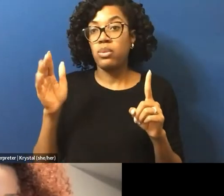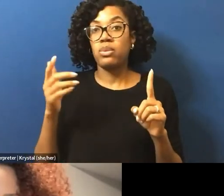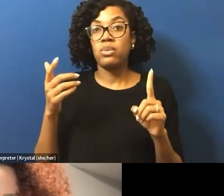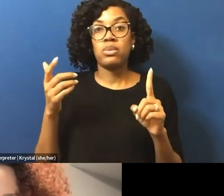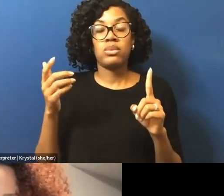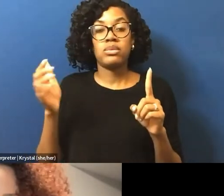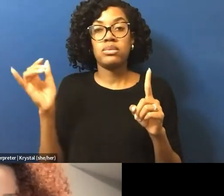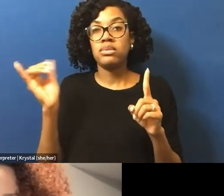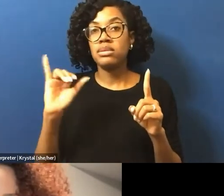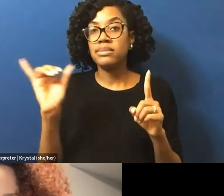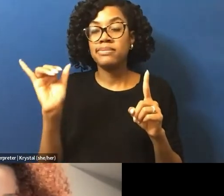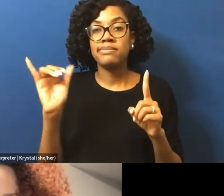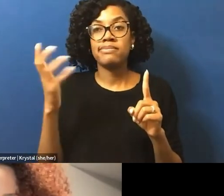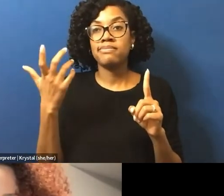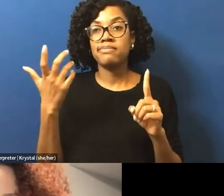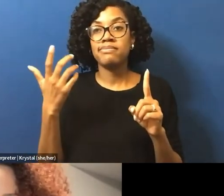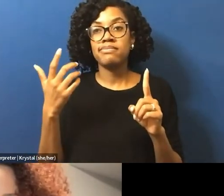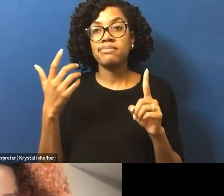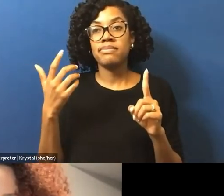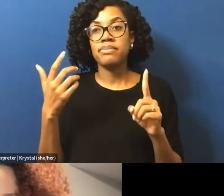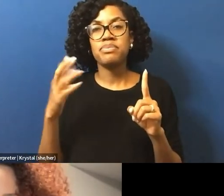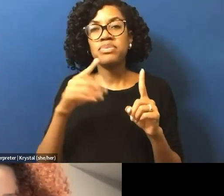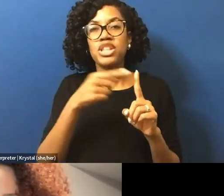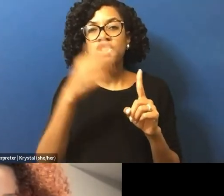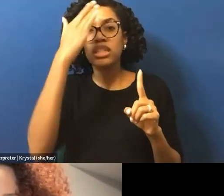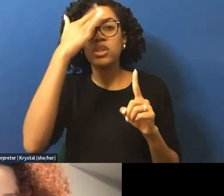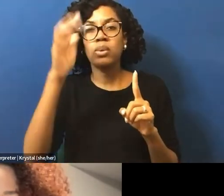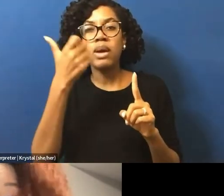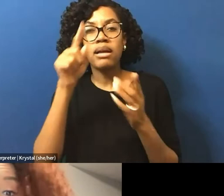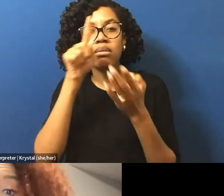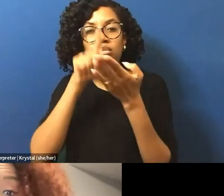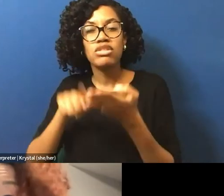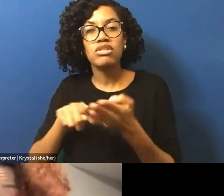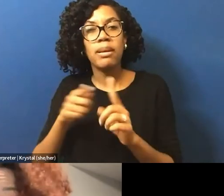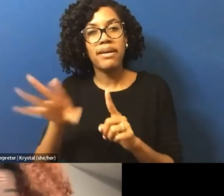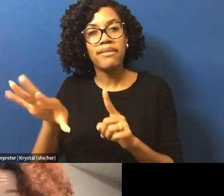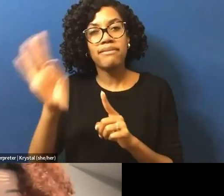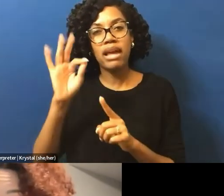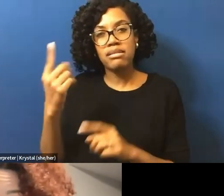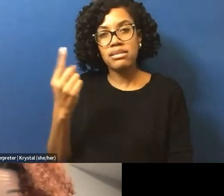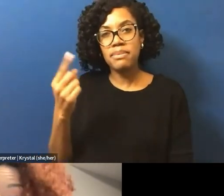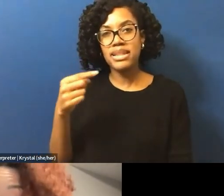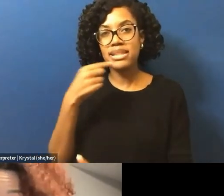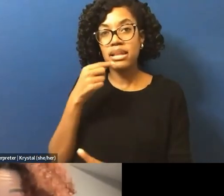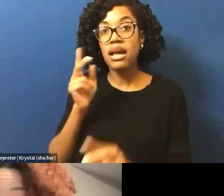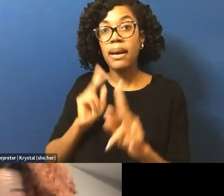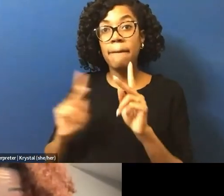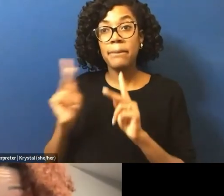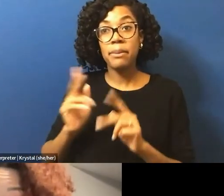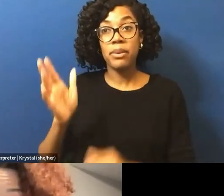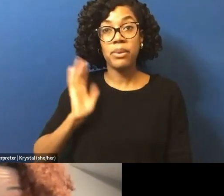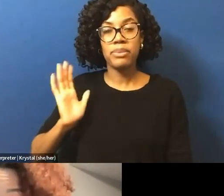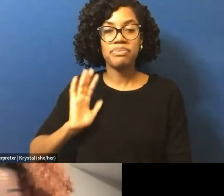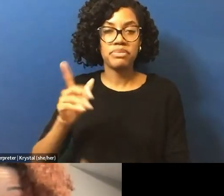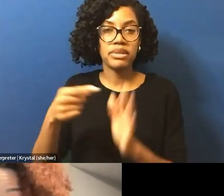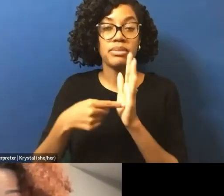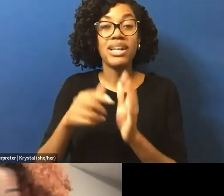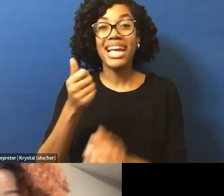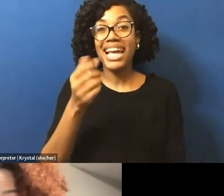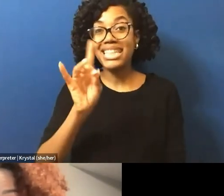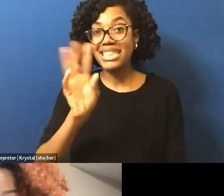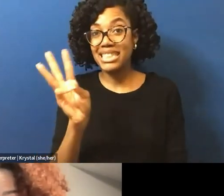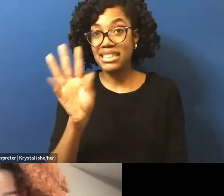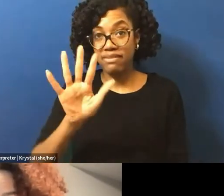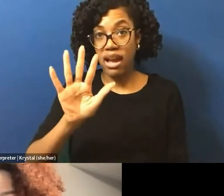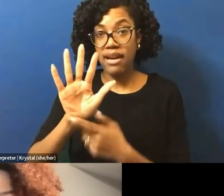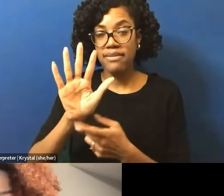that saying that people needed to appeal for their captors within 100 years. So if you think about 1865 being the end of the Civil War, she was